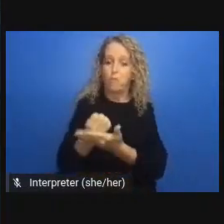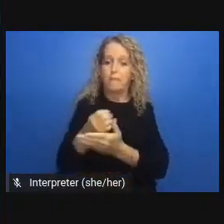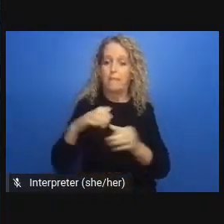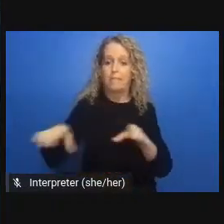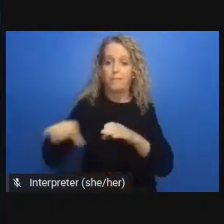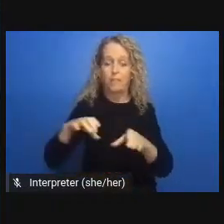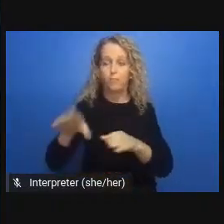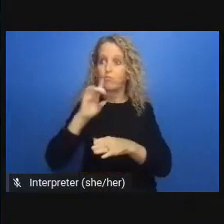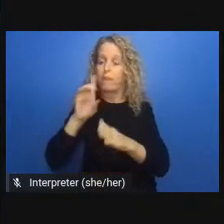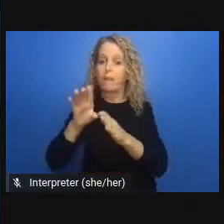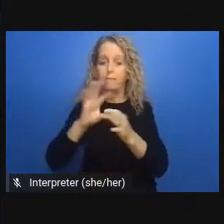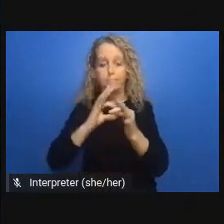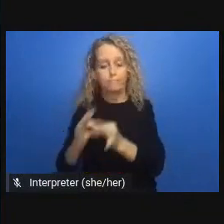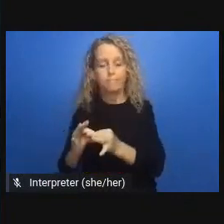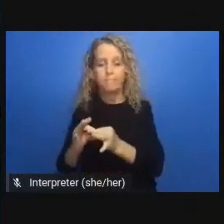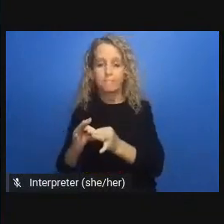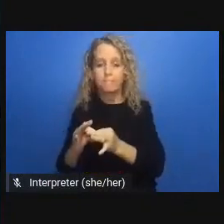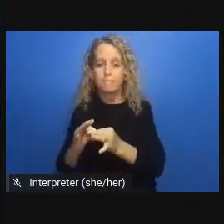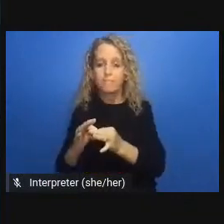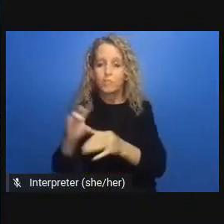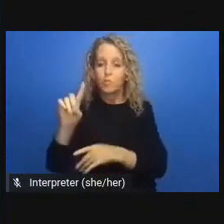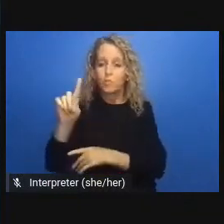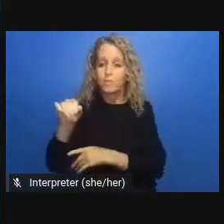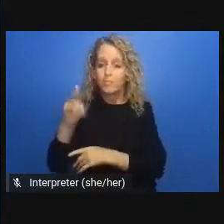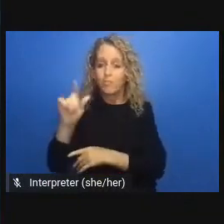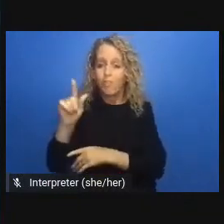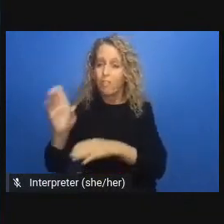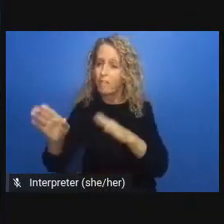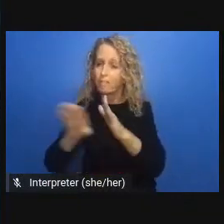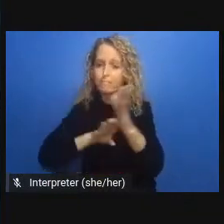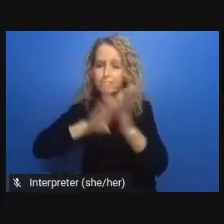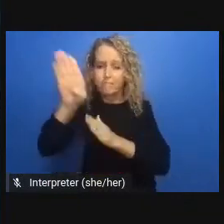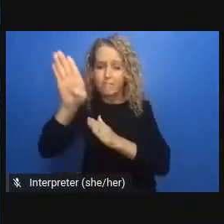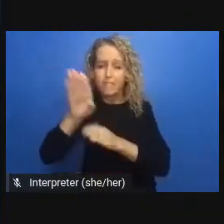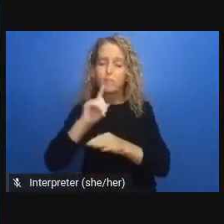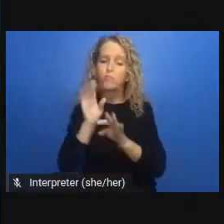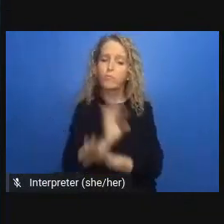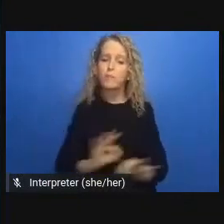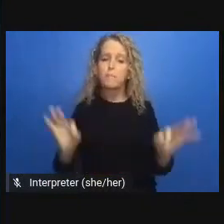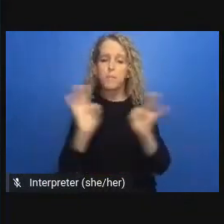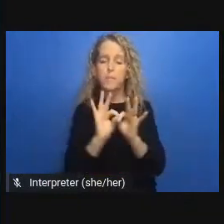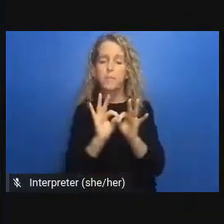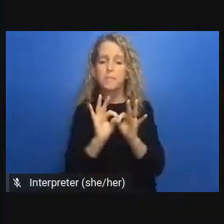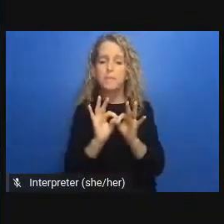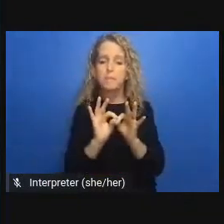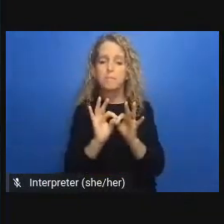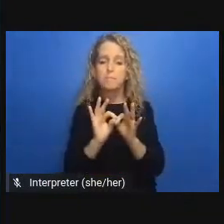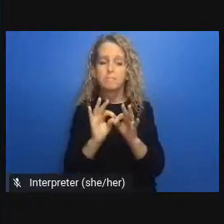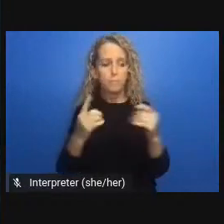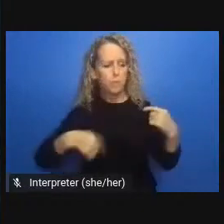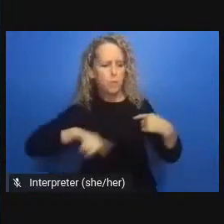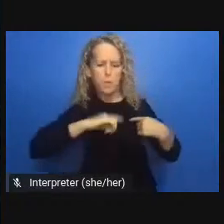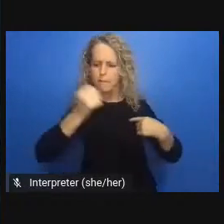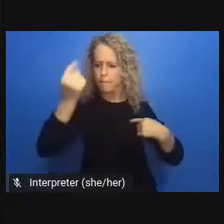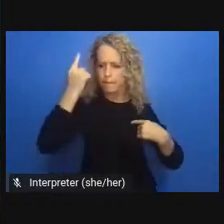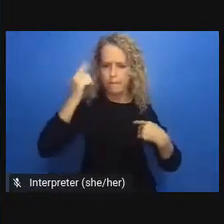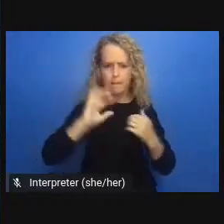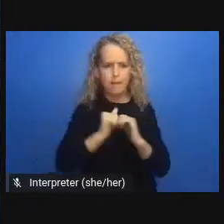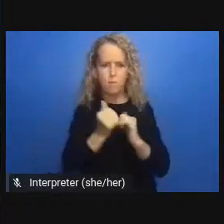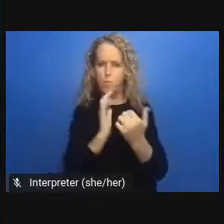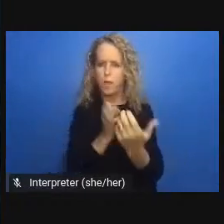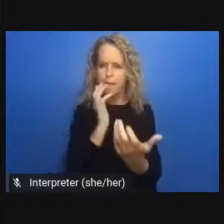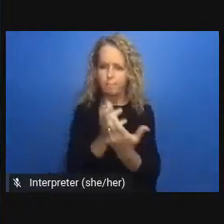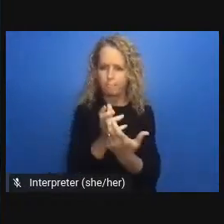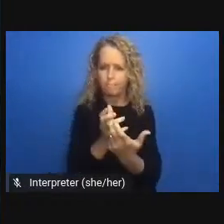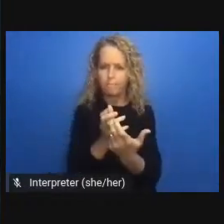Nova Scotians, and it's so very important for us to understand where we stand in that. But it's definitely the